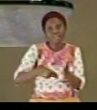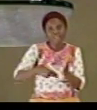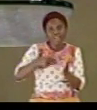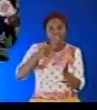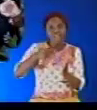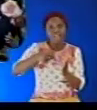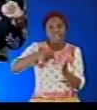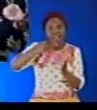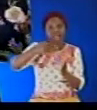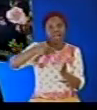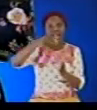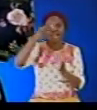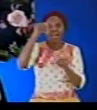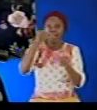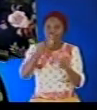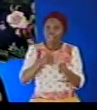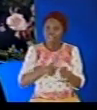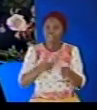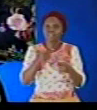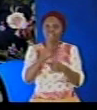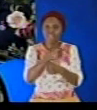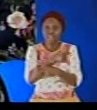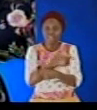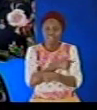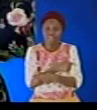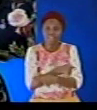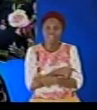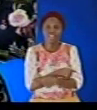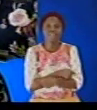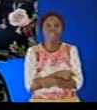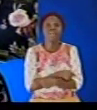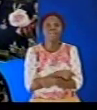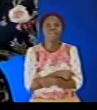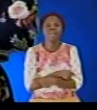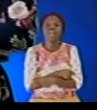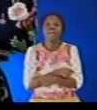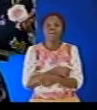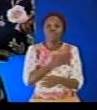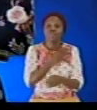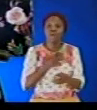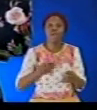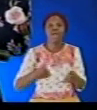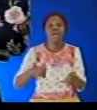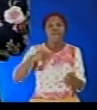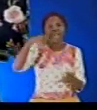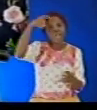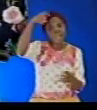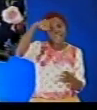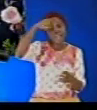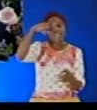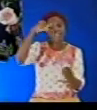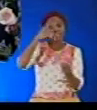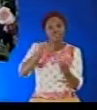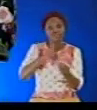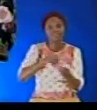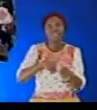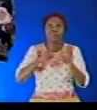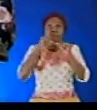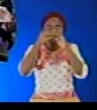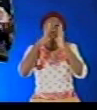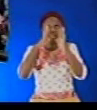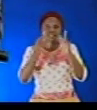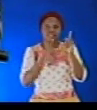and higher every day, and wiser,